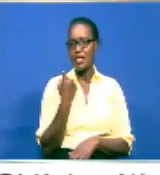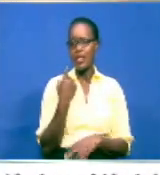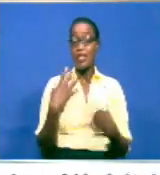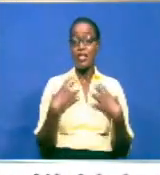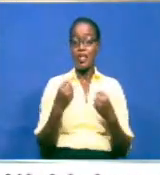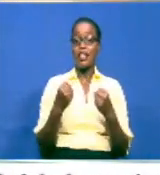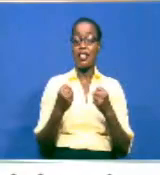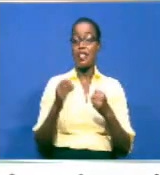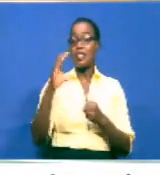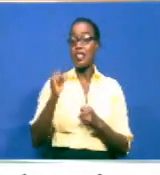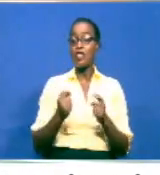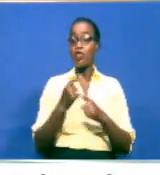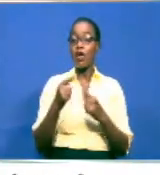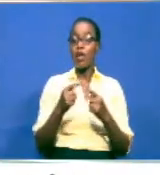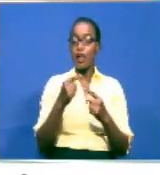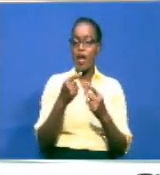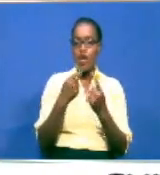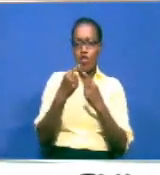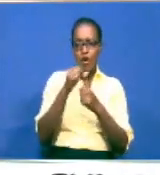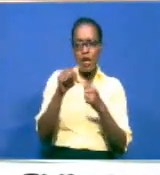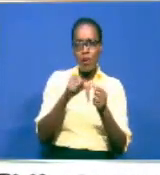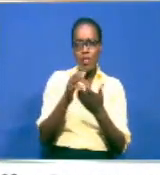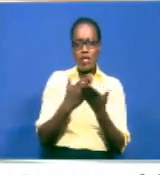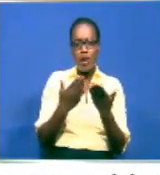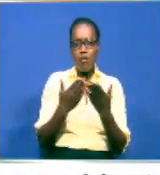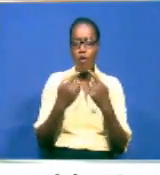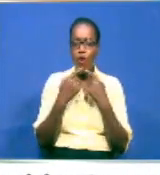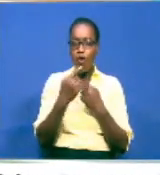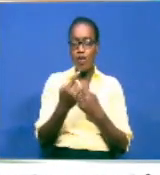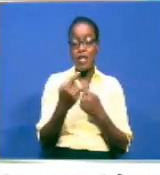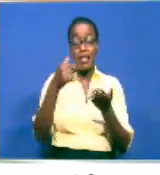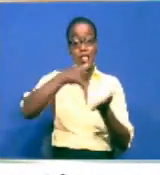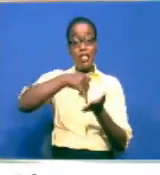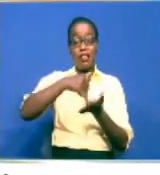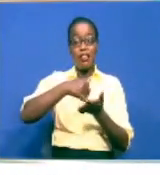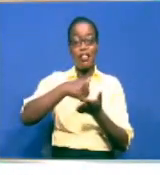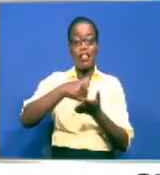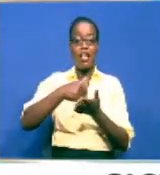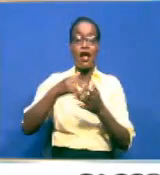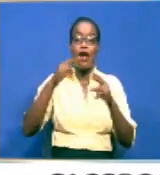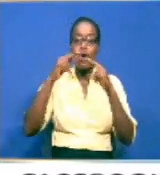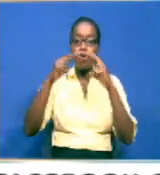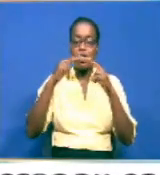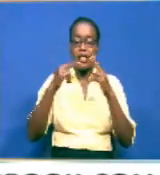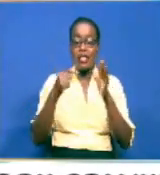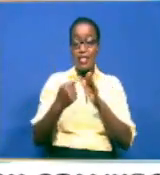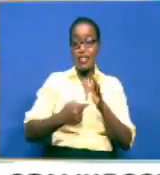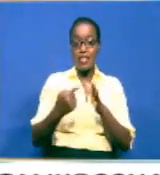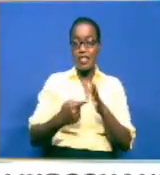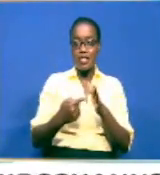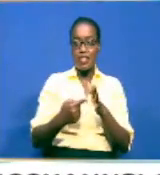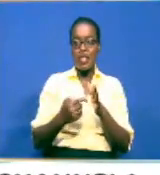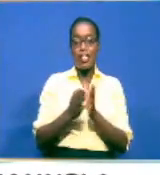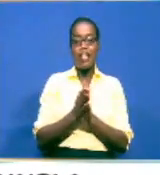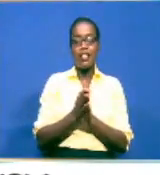CS did talk about some directives, including the hospitality industry, that hotels and